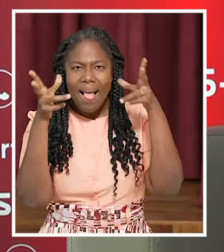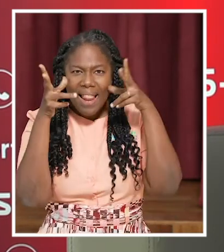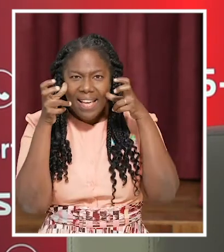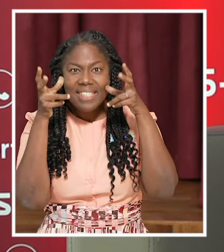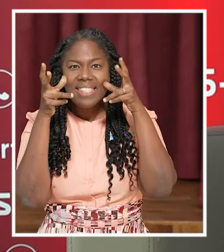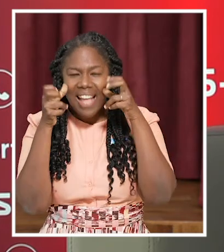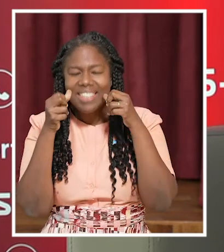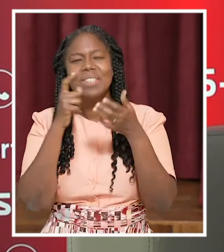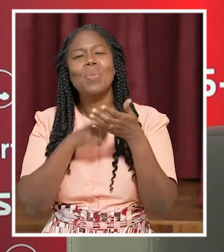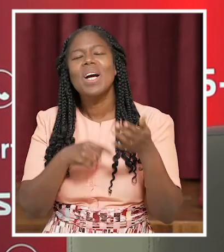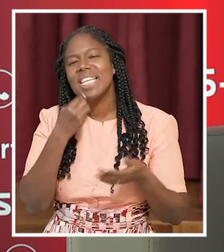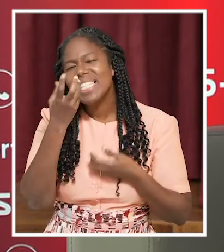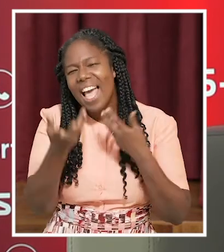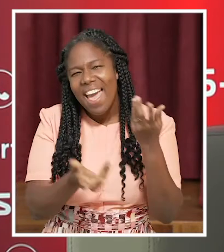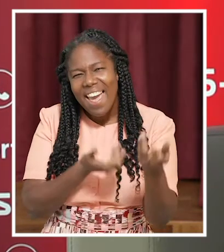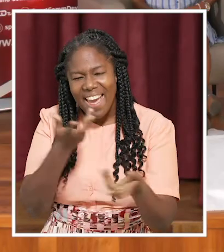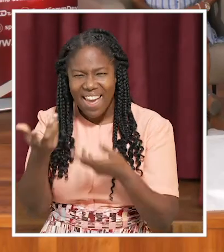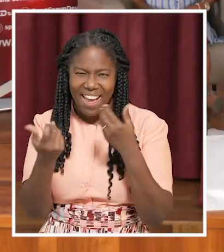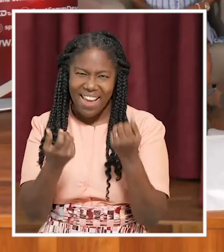right. And in terms of